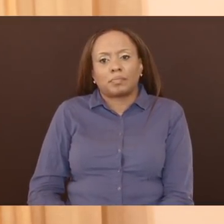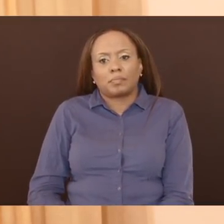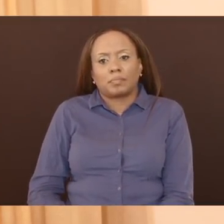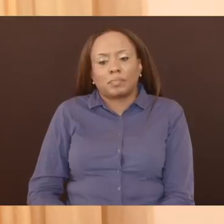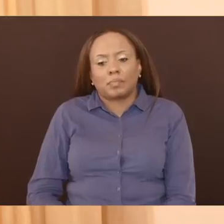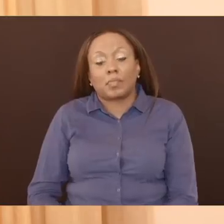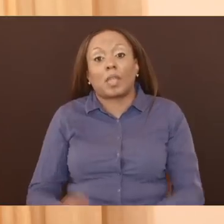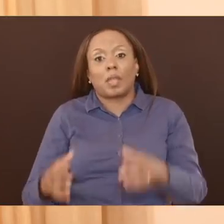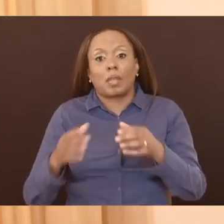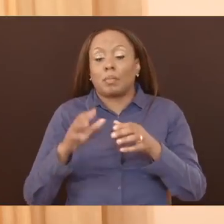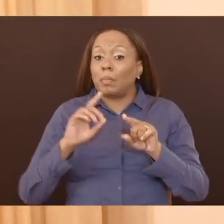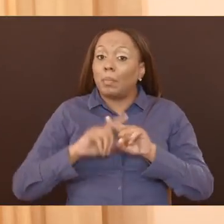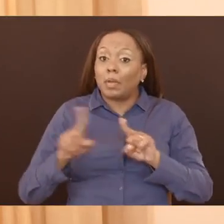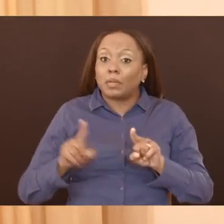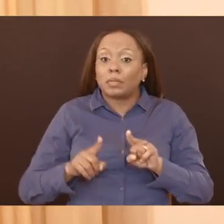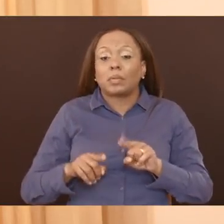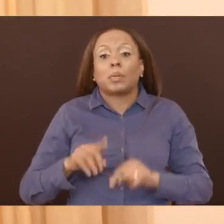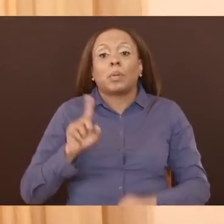only 2 or 3